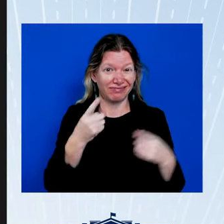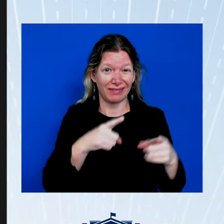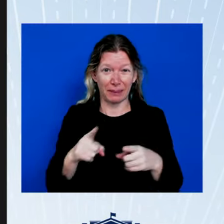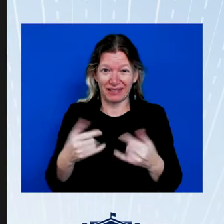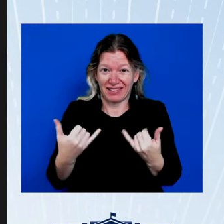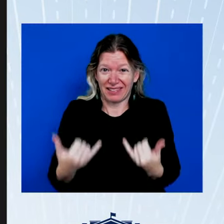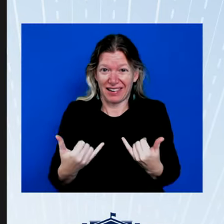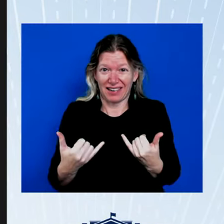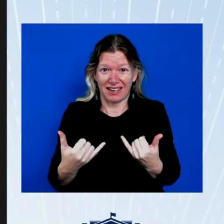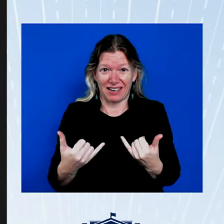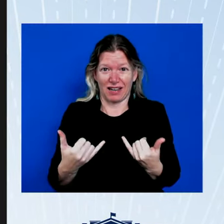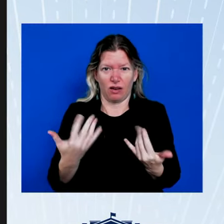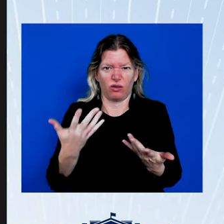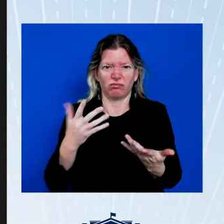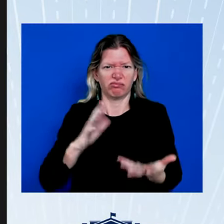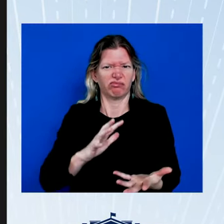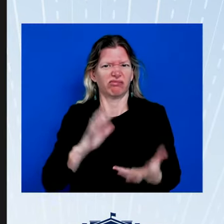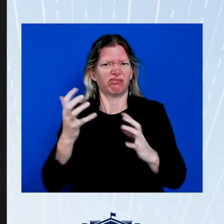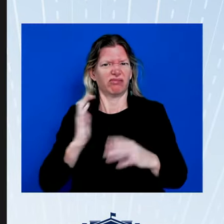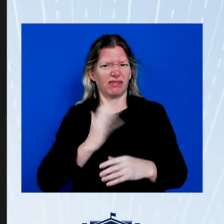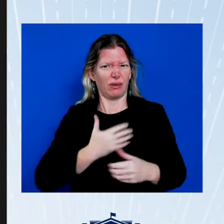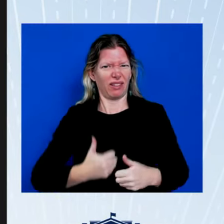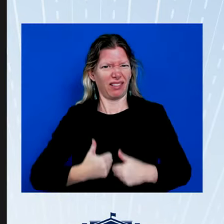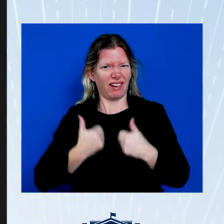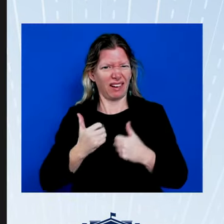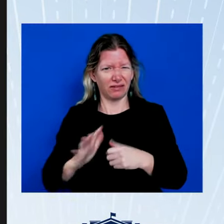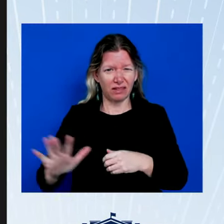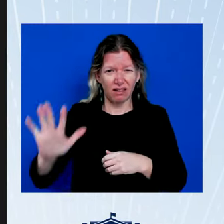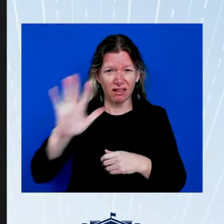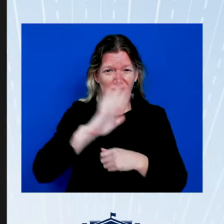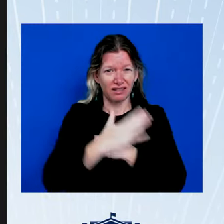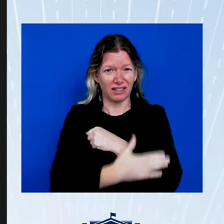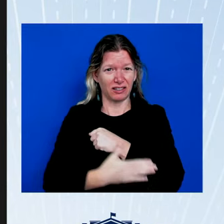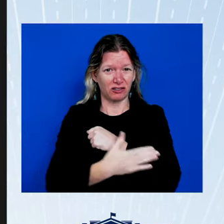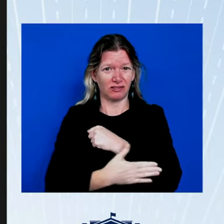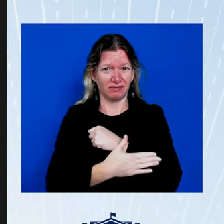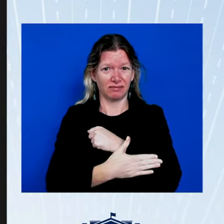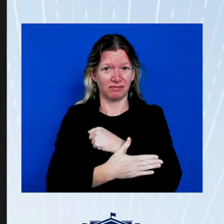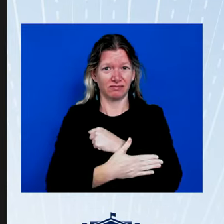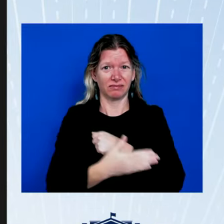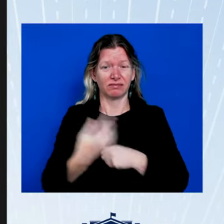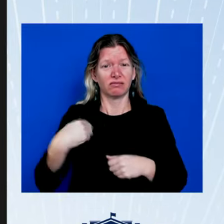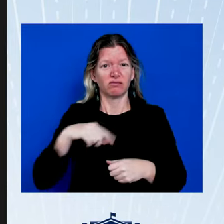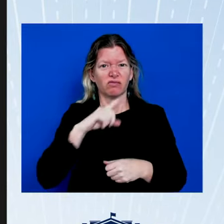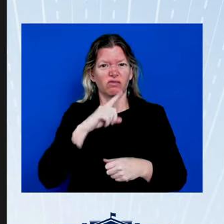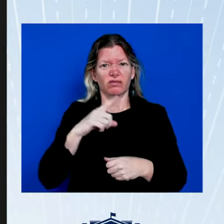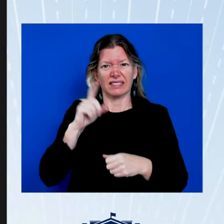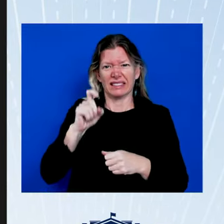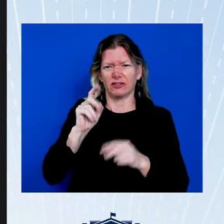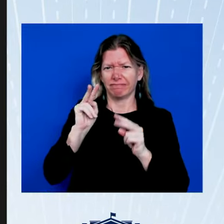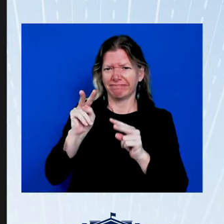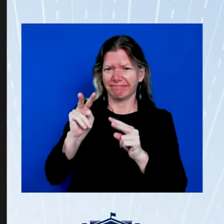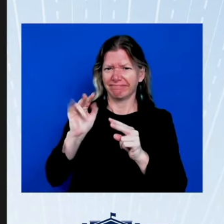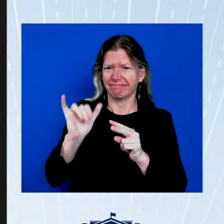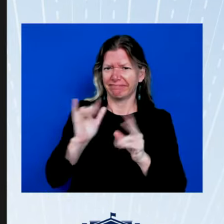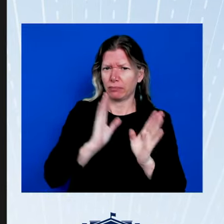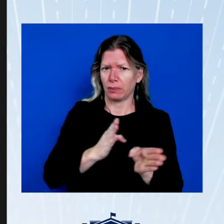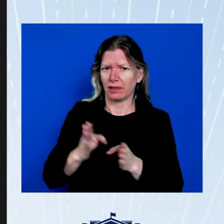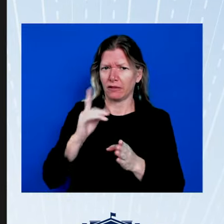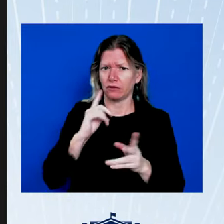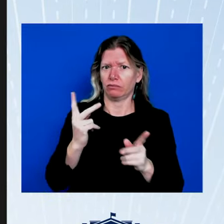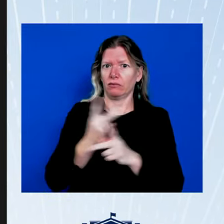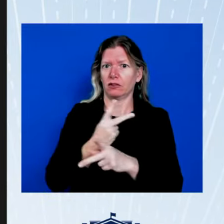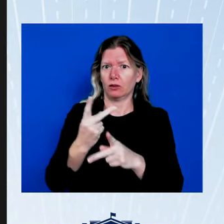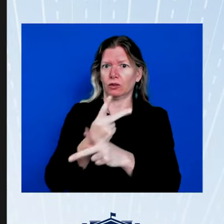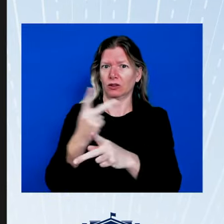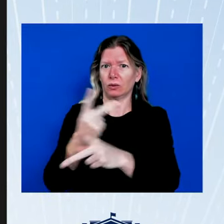country. As we look to stem the worsening impacts of the climate crisis, we know that clean energy will help communities across